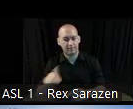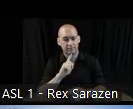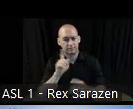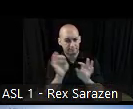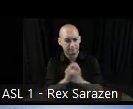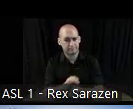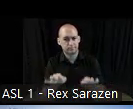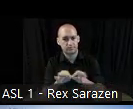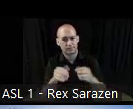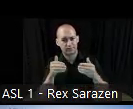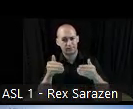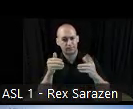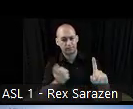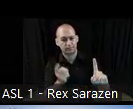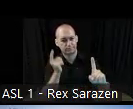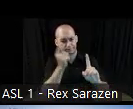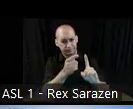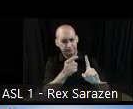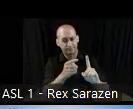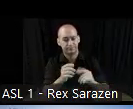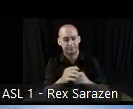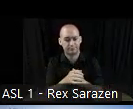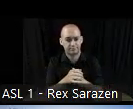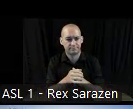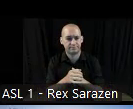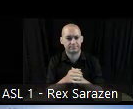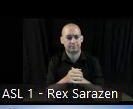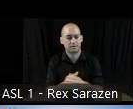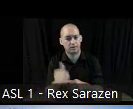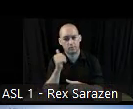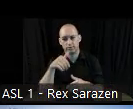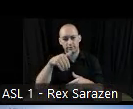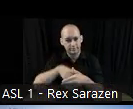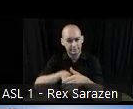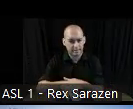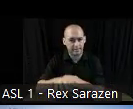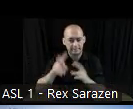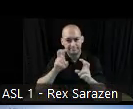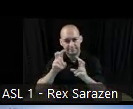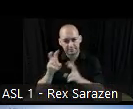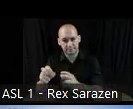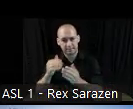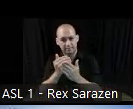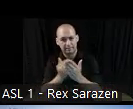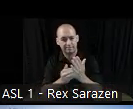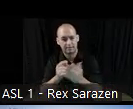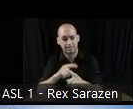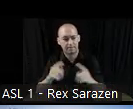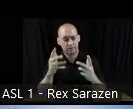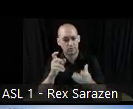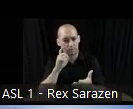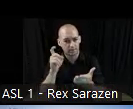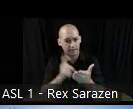our mission and advancing our initiatives. So while we won't dive into the list in detail at this moment, but we'd like to recognize and appreciate their